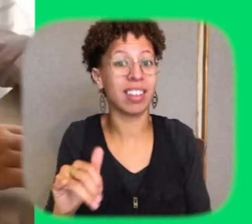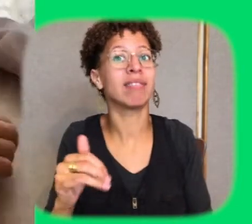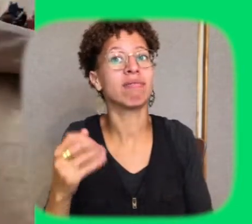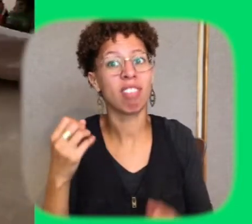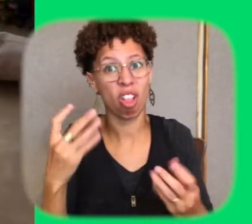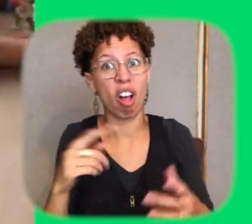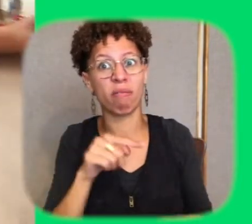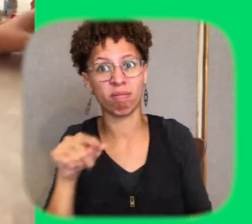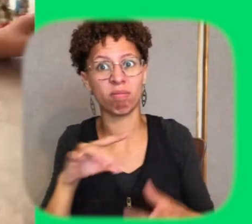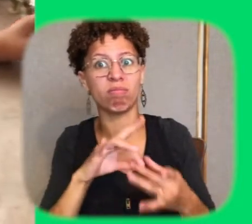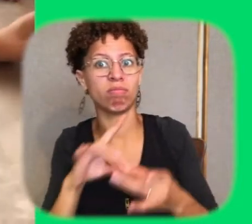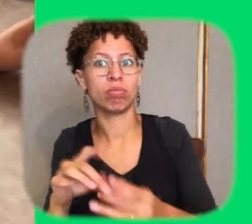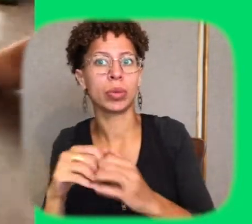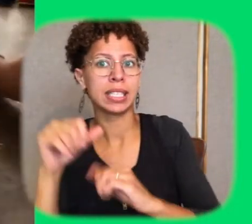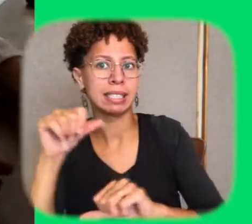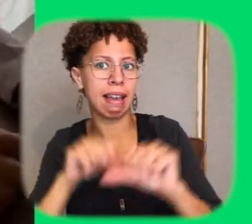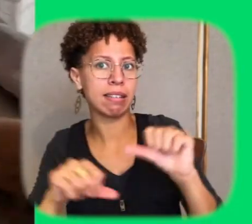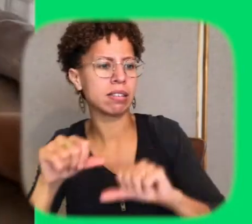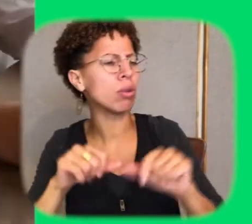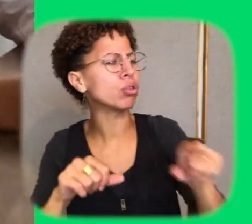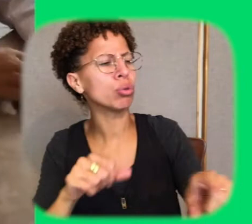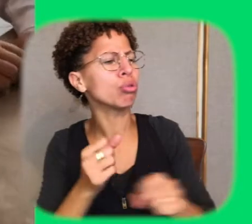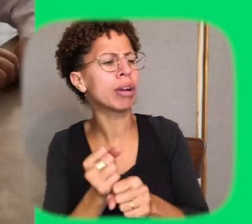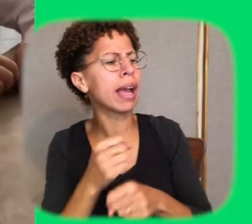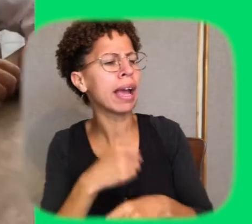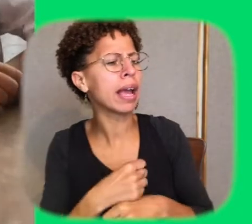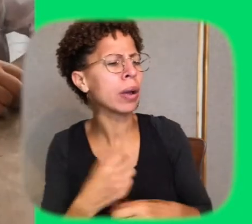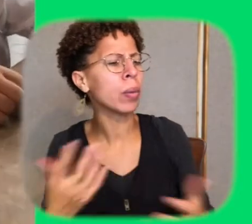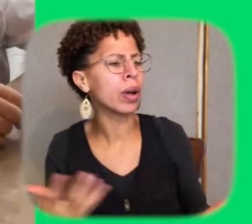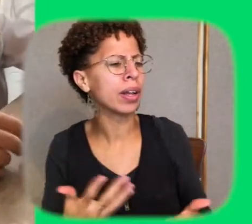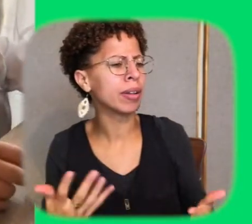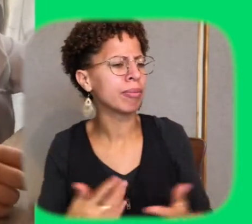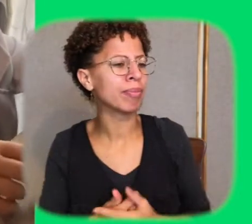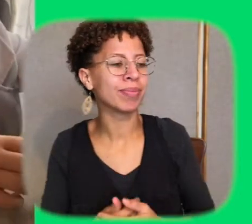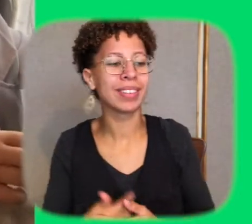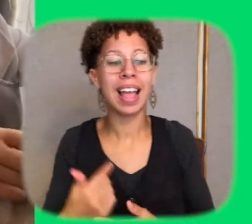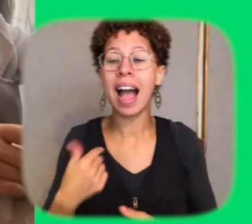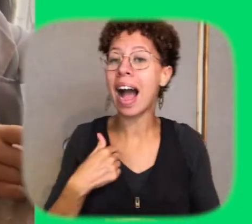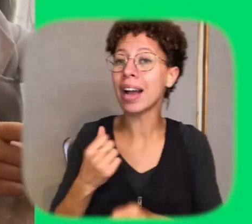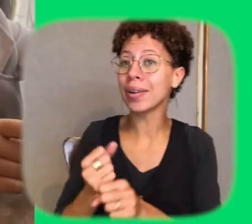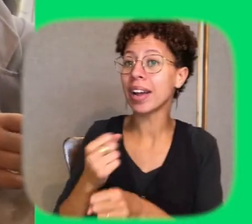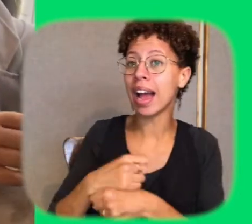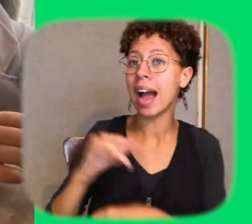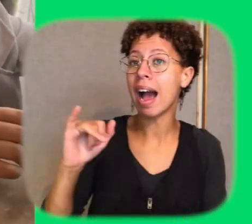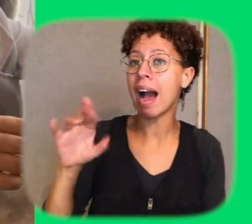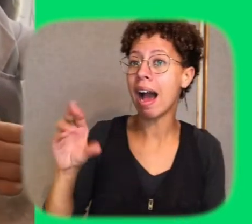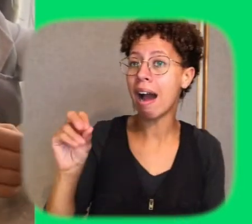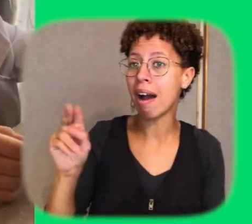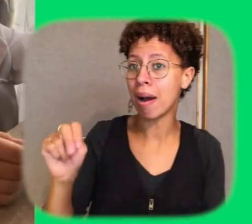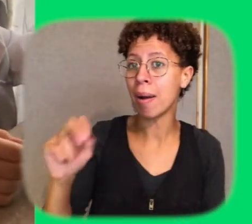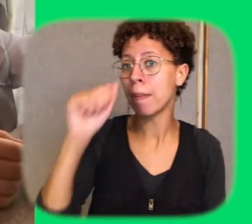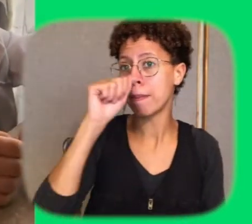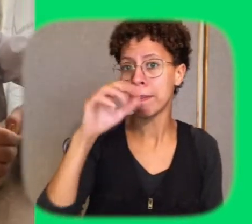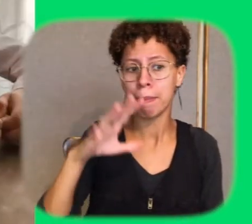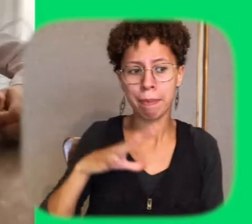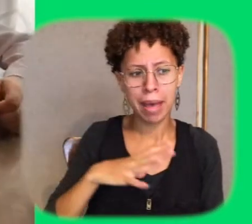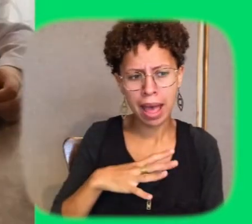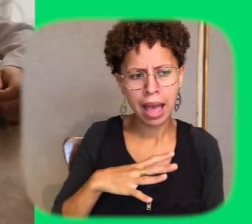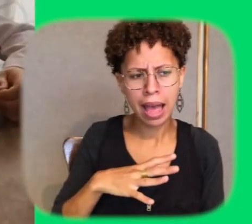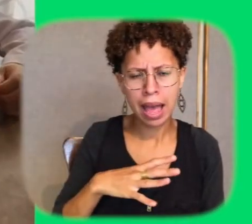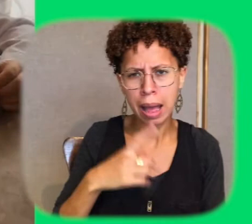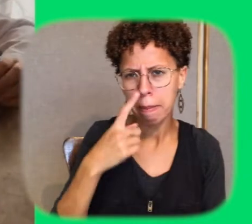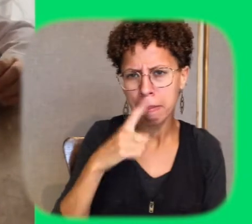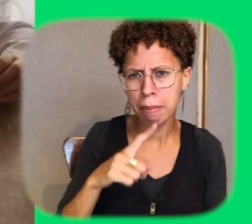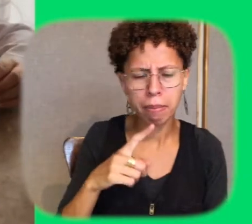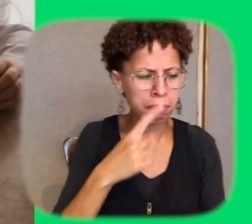create? I created an Iron Man son's fist. What's an Iron... Who, like what? Can you explain that to me? If Iron Man had a